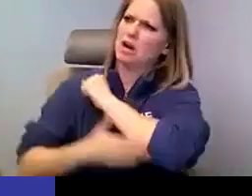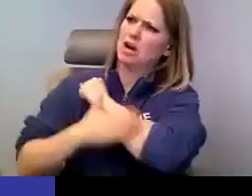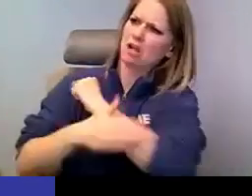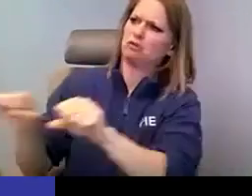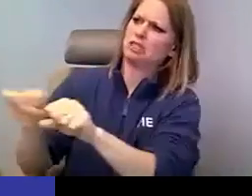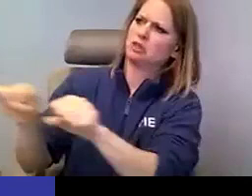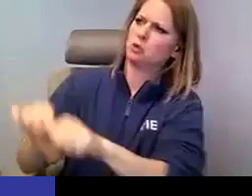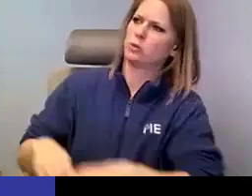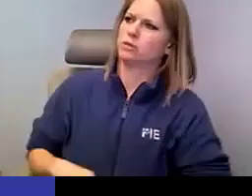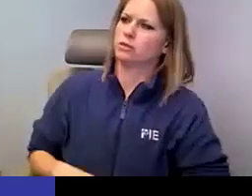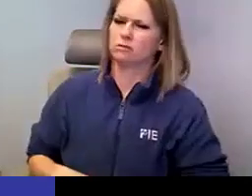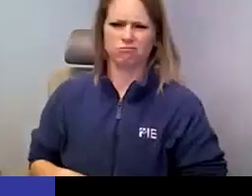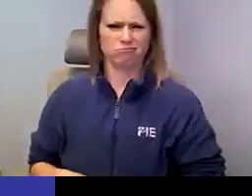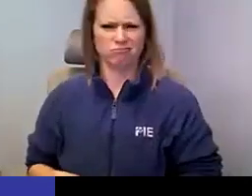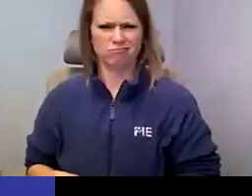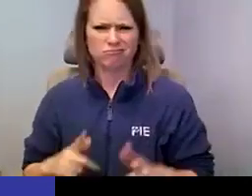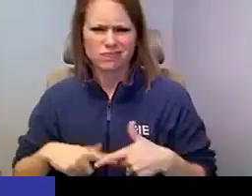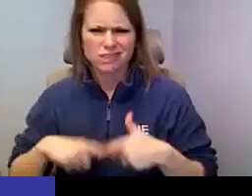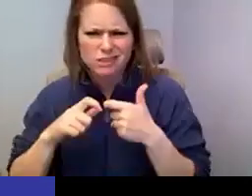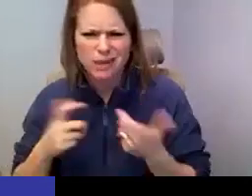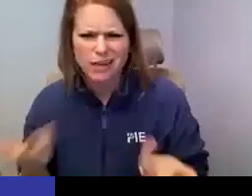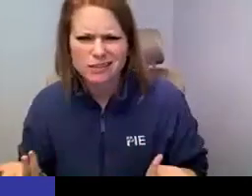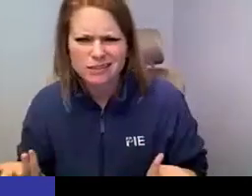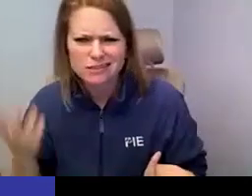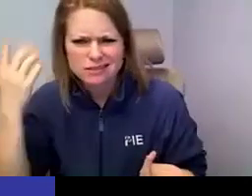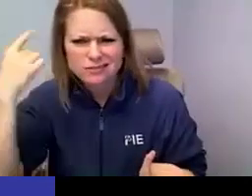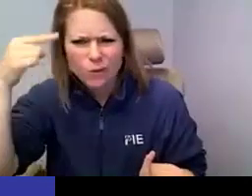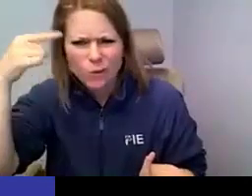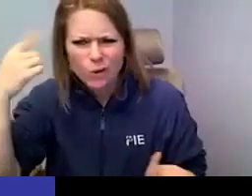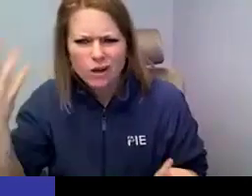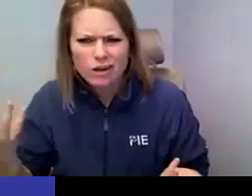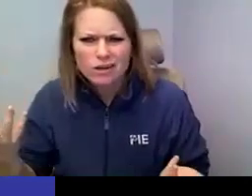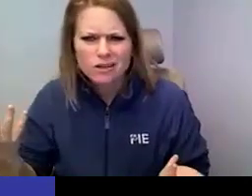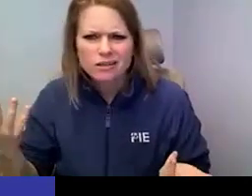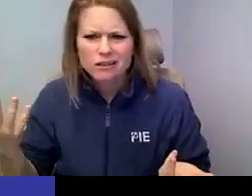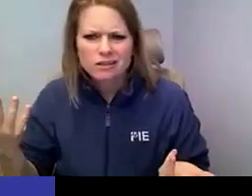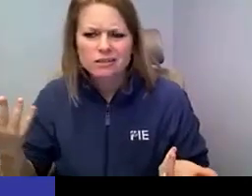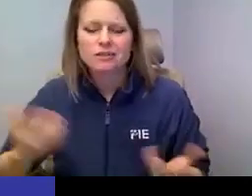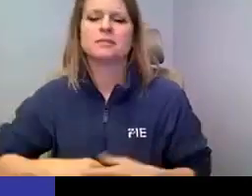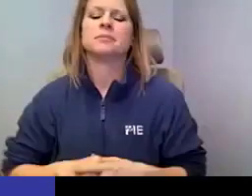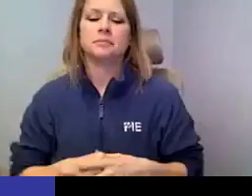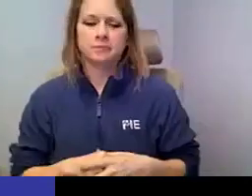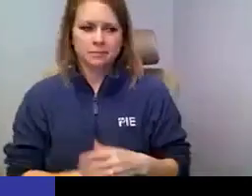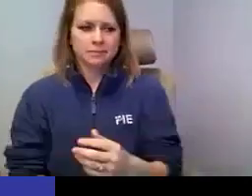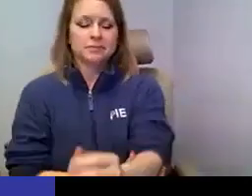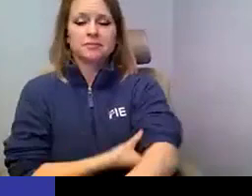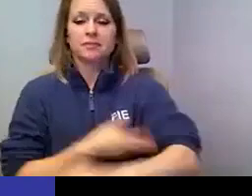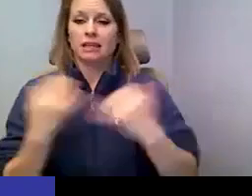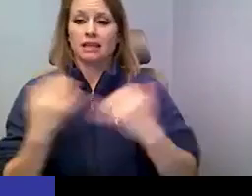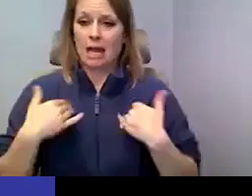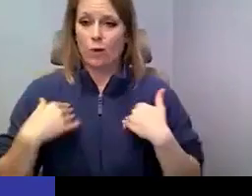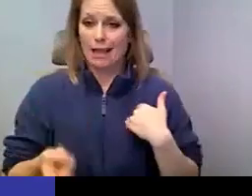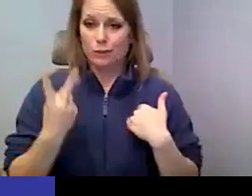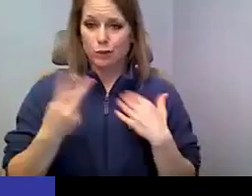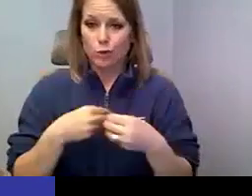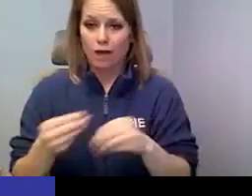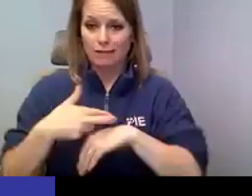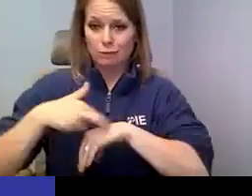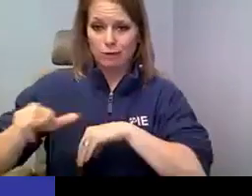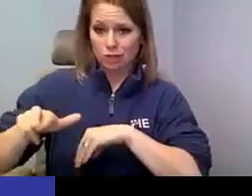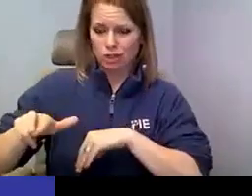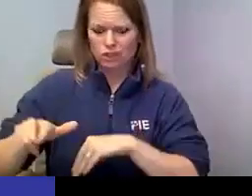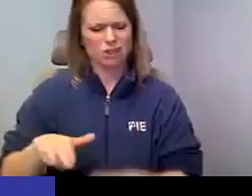By the spring of 6th grade, this student in middle school had 2 office discipline referrals. And our